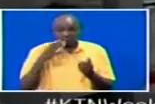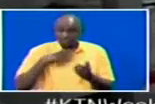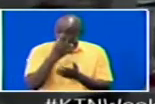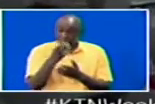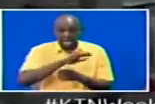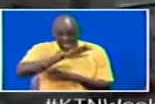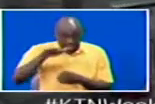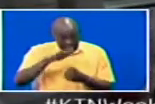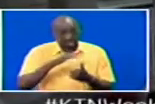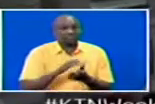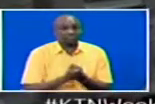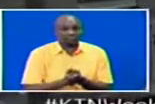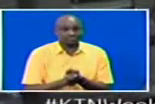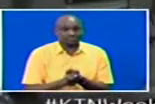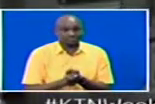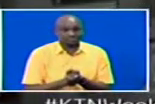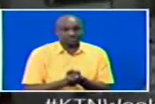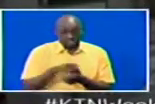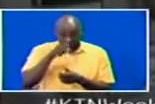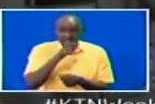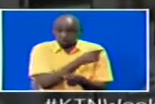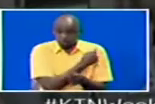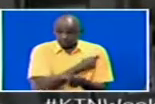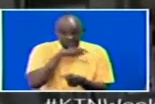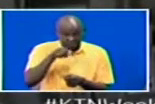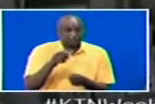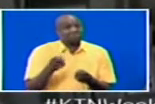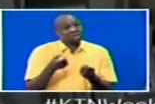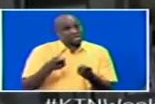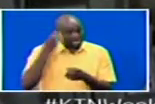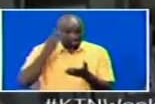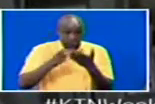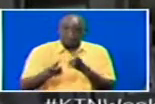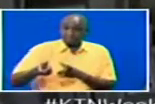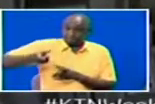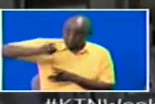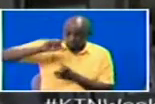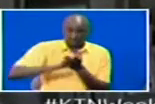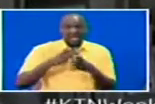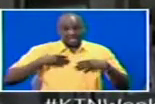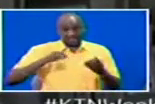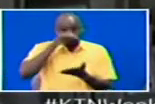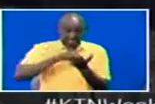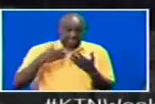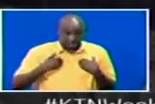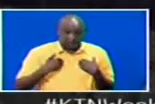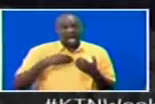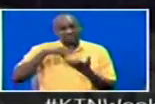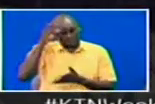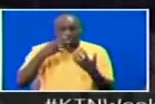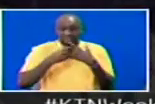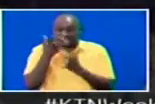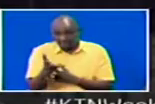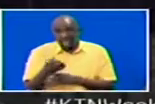wider Loima division. The dispensary was upgraded last week into a health center, having more facilities